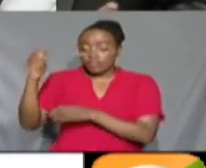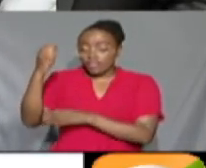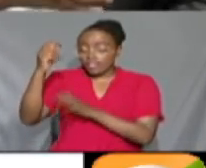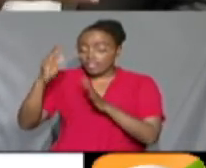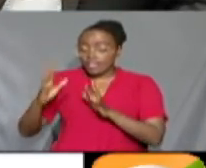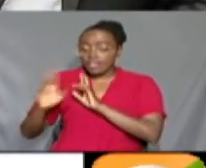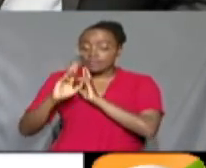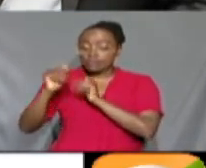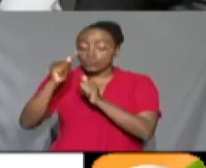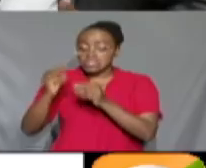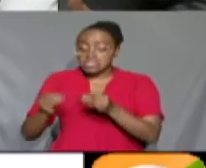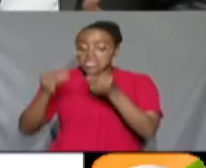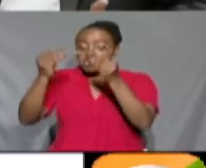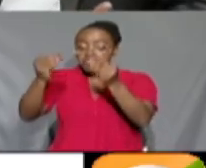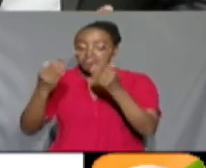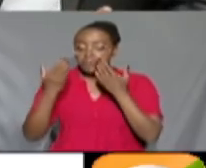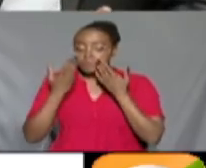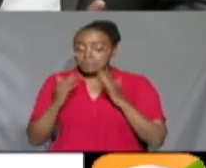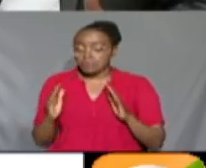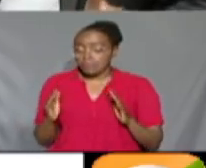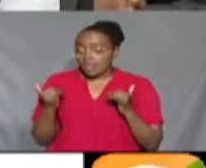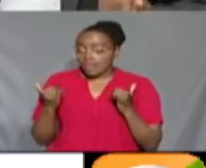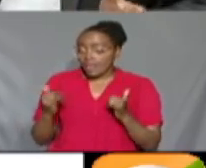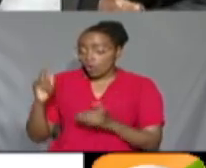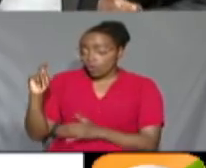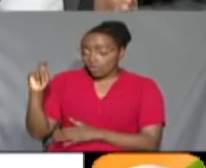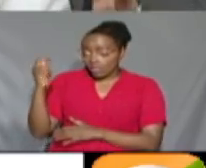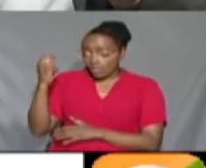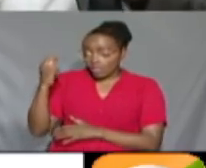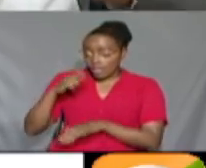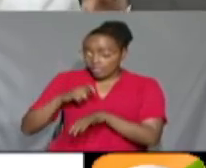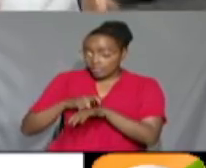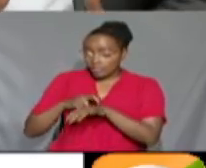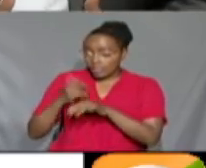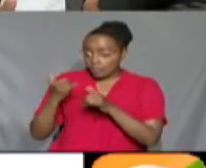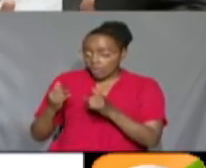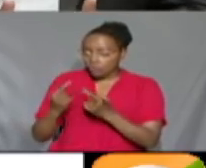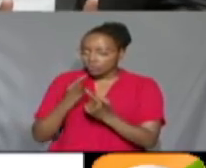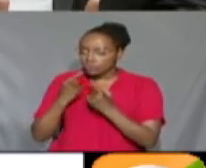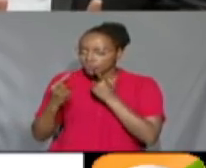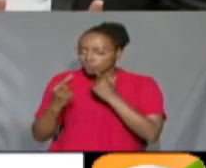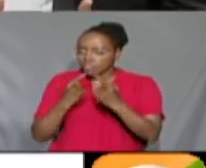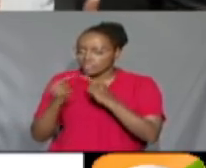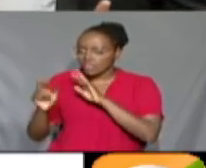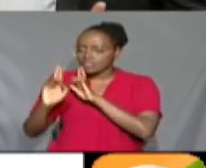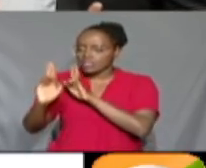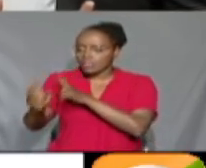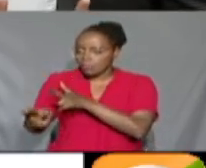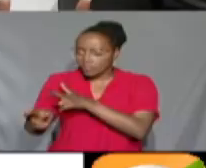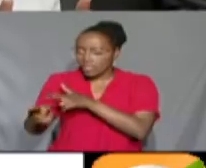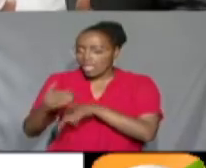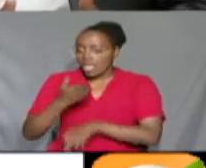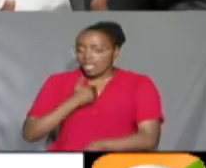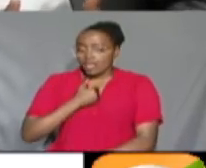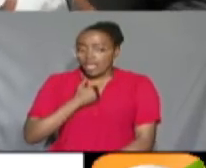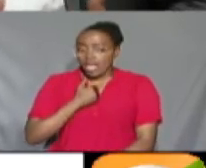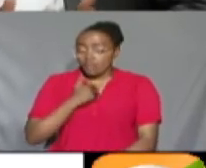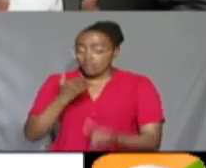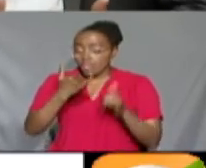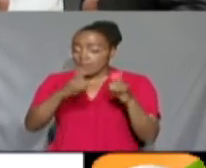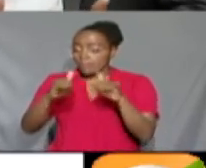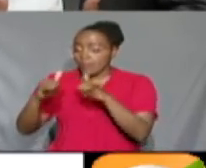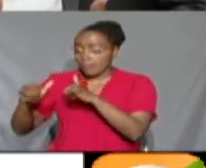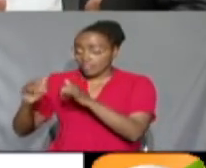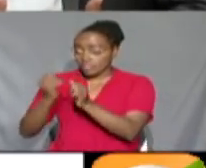report, which they did. So it is now upon Kenyans in this period to discuss that report and come up with